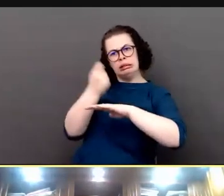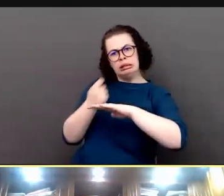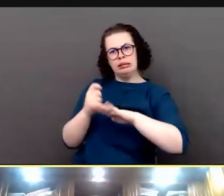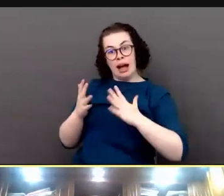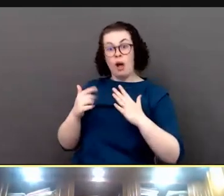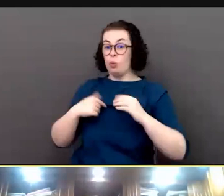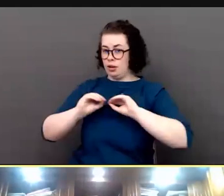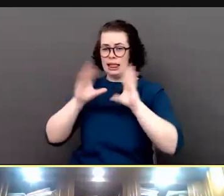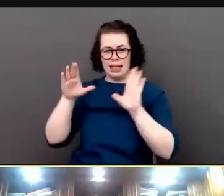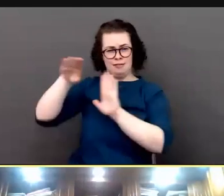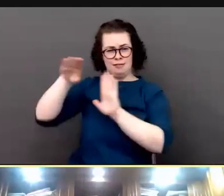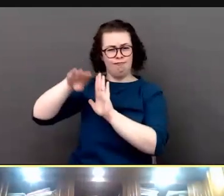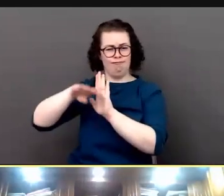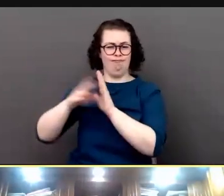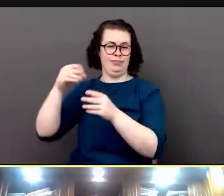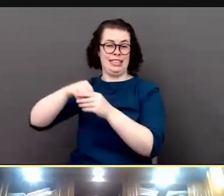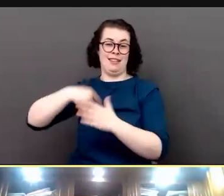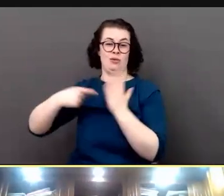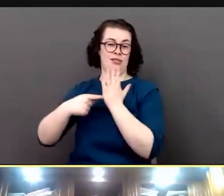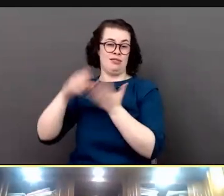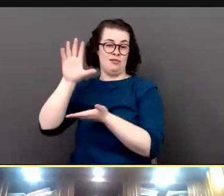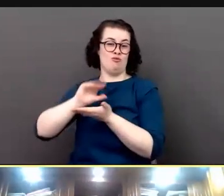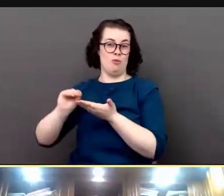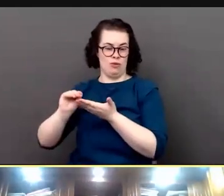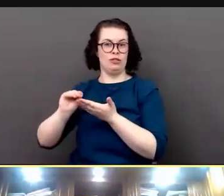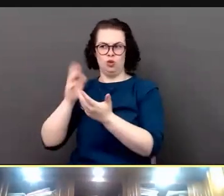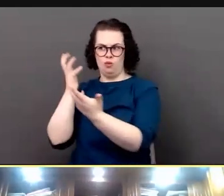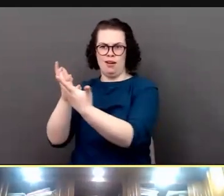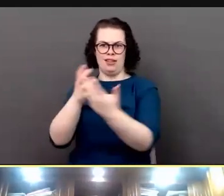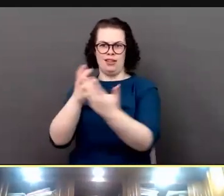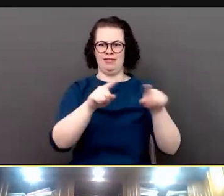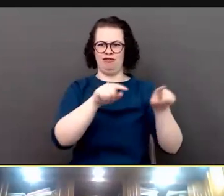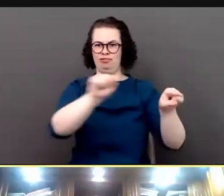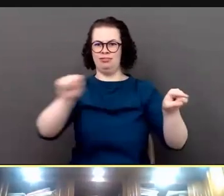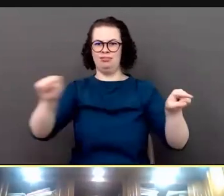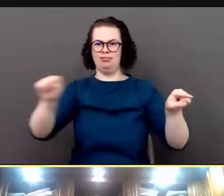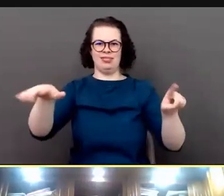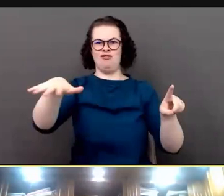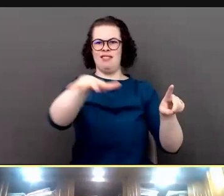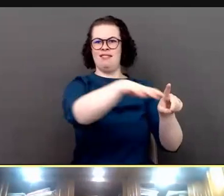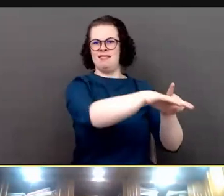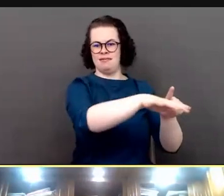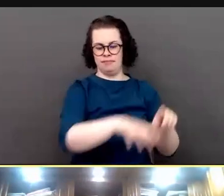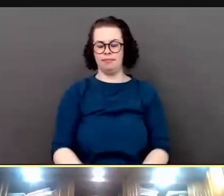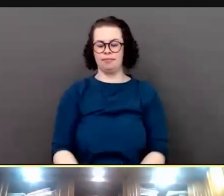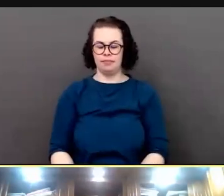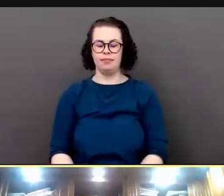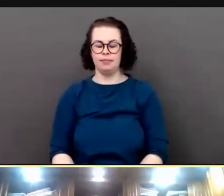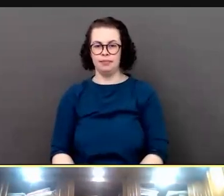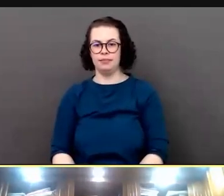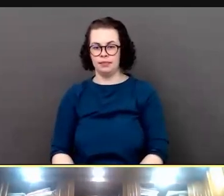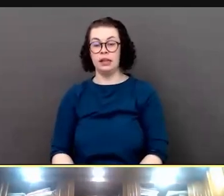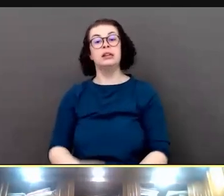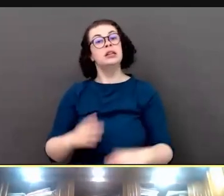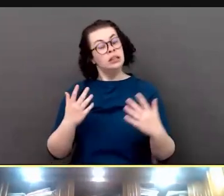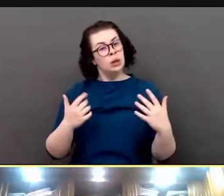Already the first report contained an overview of which areas needed to